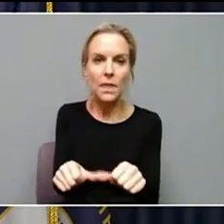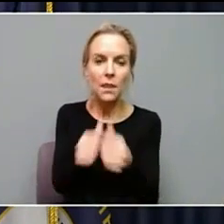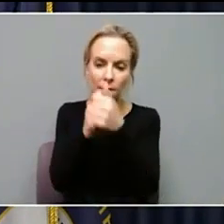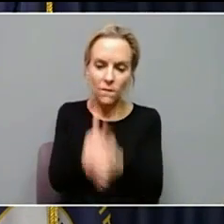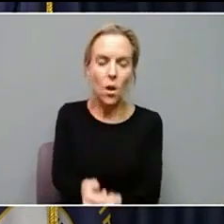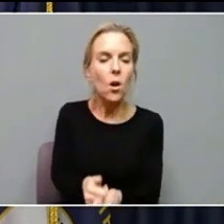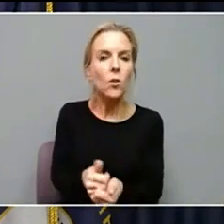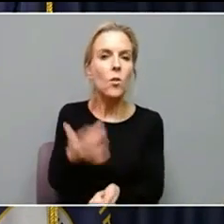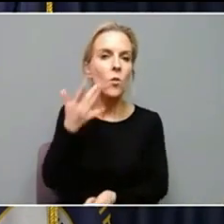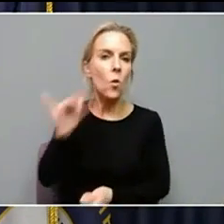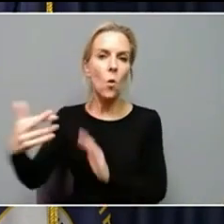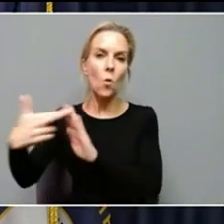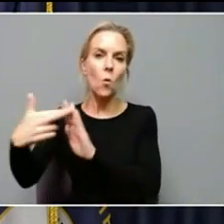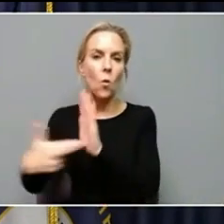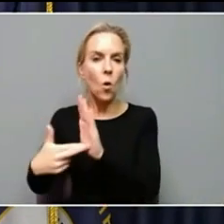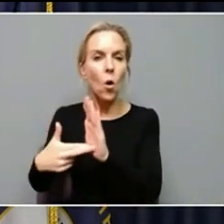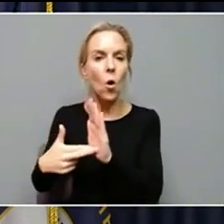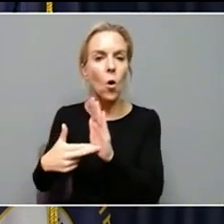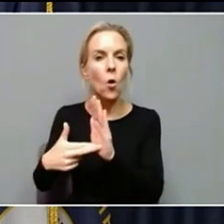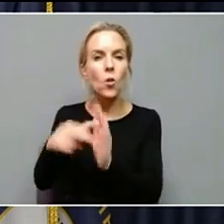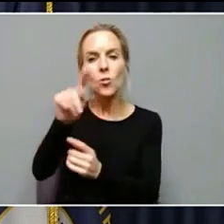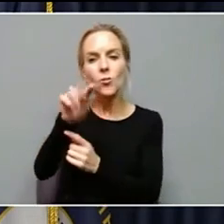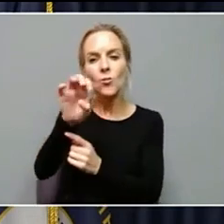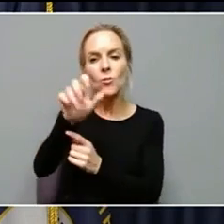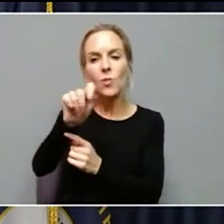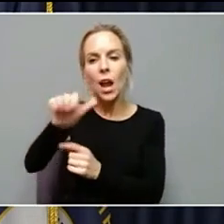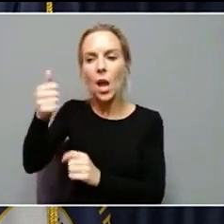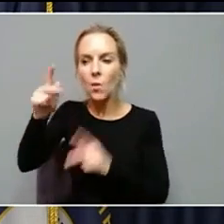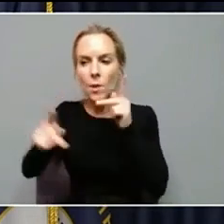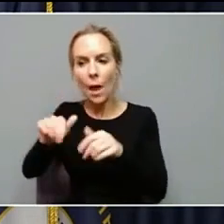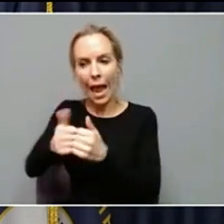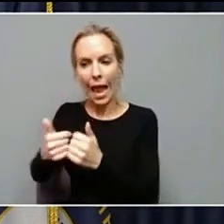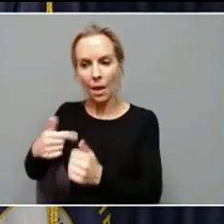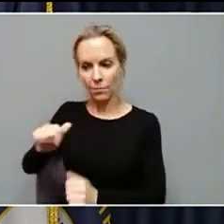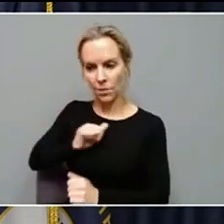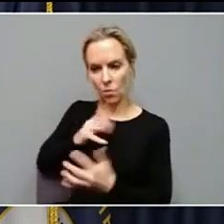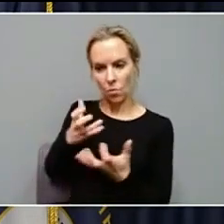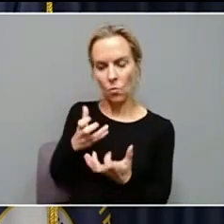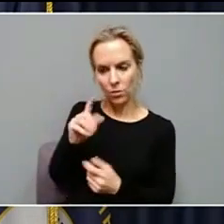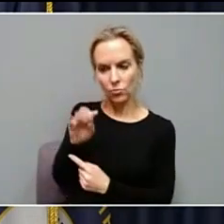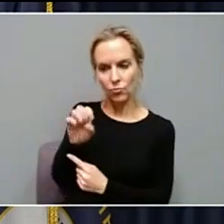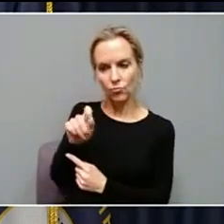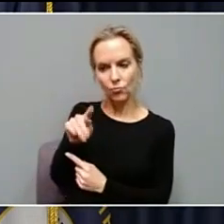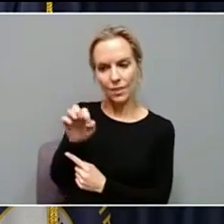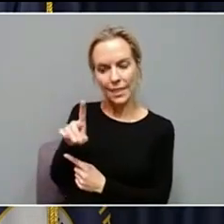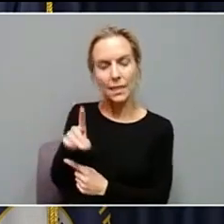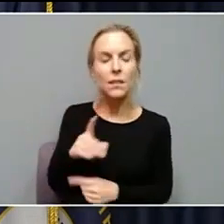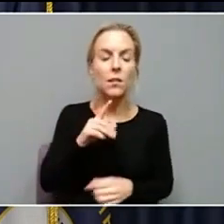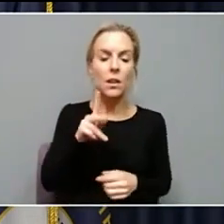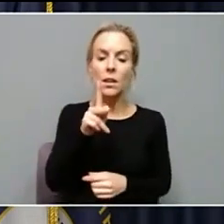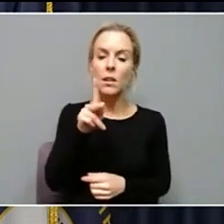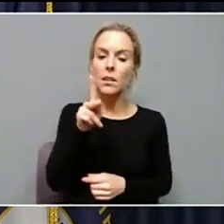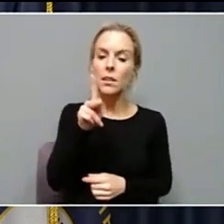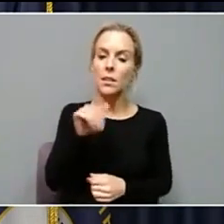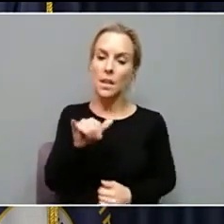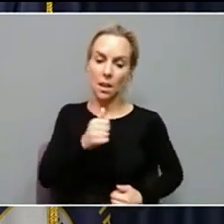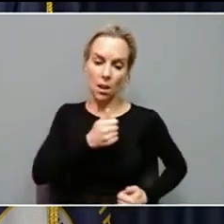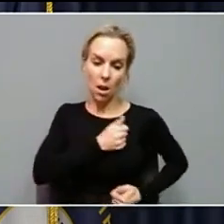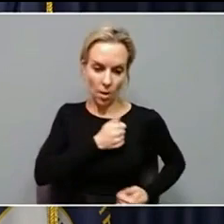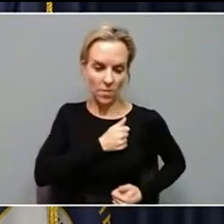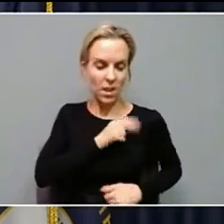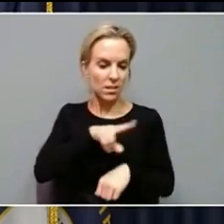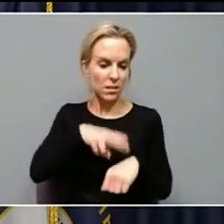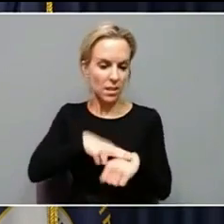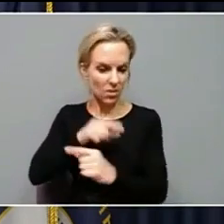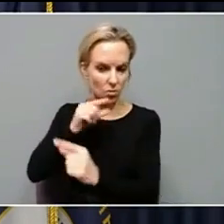rule. Treat others the way you want to be treated. Within the Kentucky Army National Guard, there's a saying that's been passed